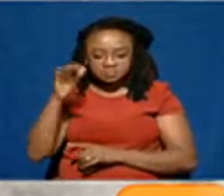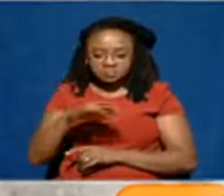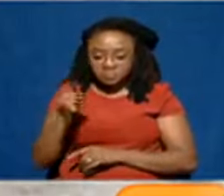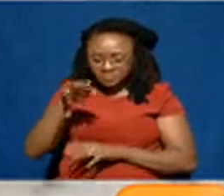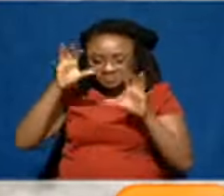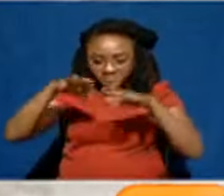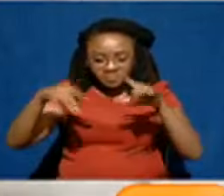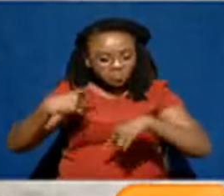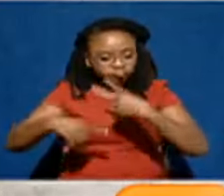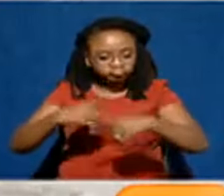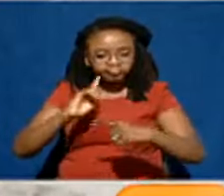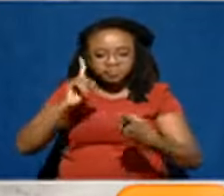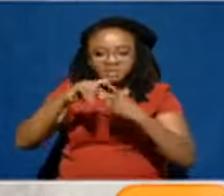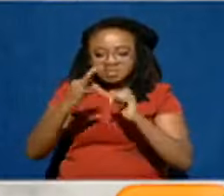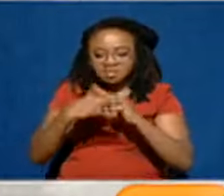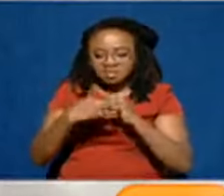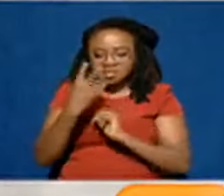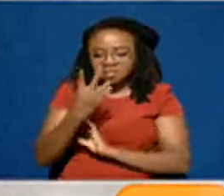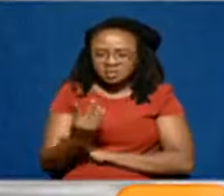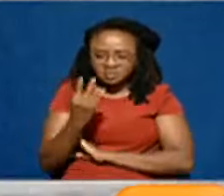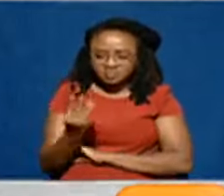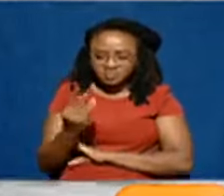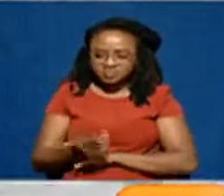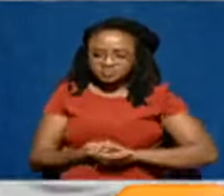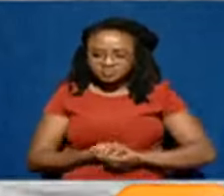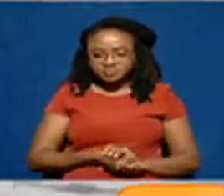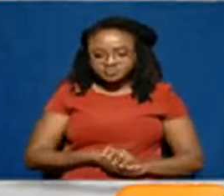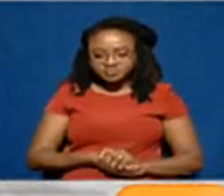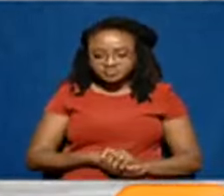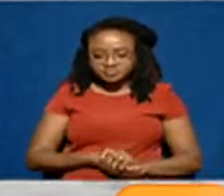up to the 8th of April. Laura Otieno, Citizen TV.